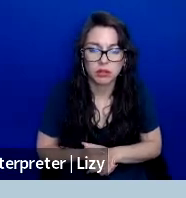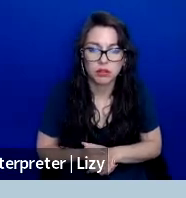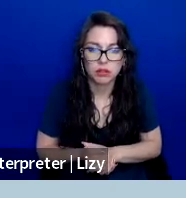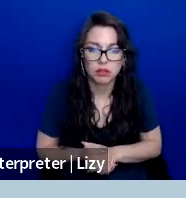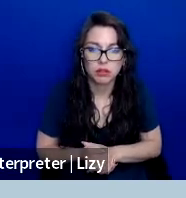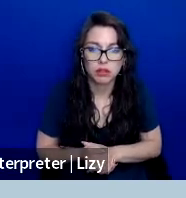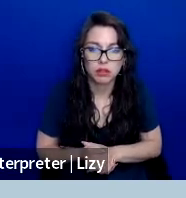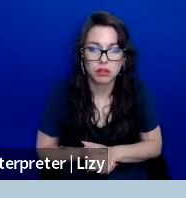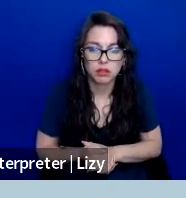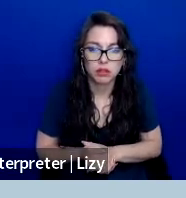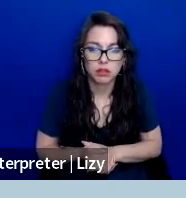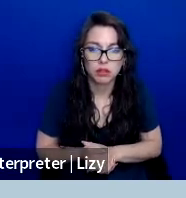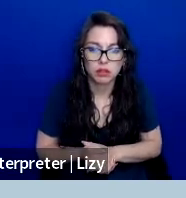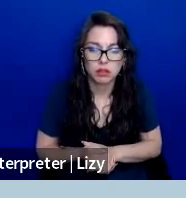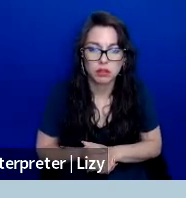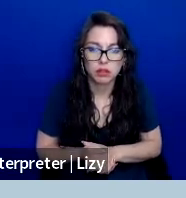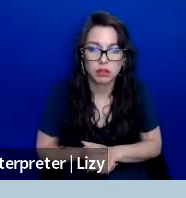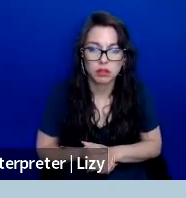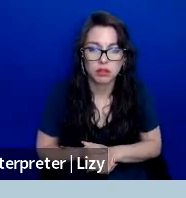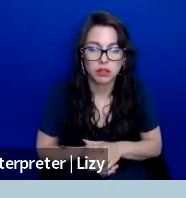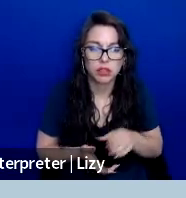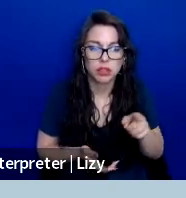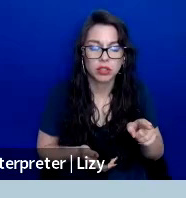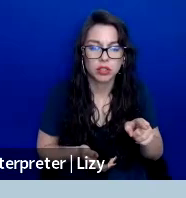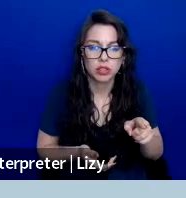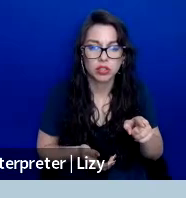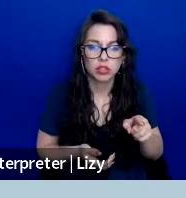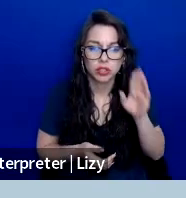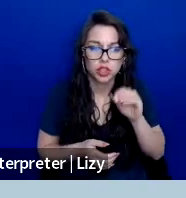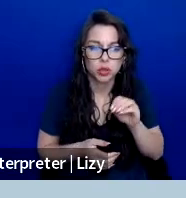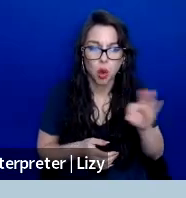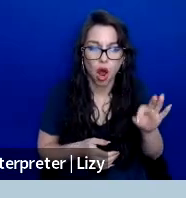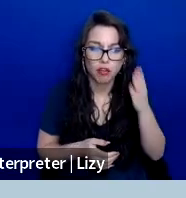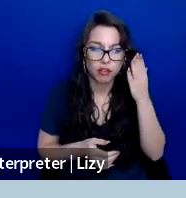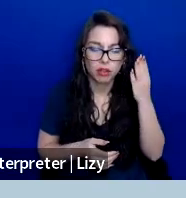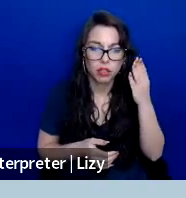She won't be mad. She'll just turn it off because it's not appropriate at school.